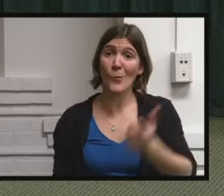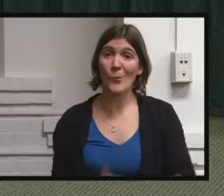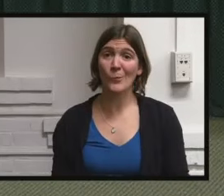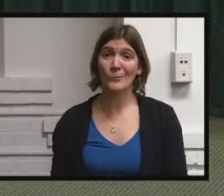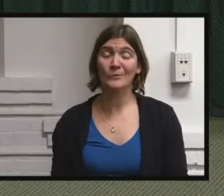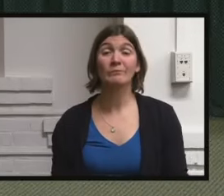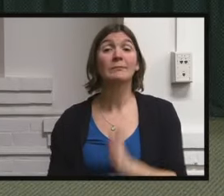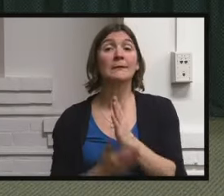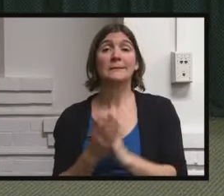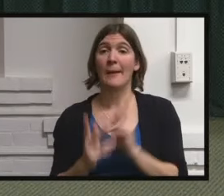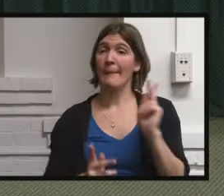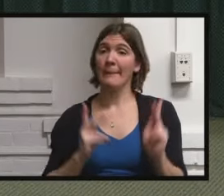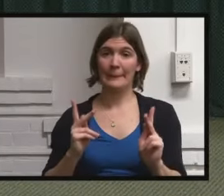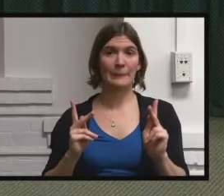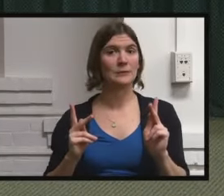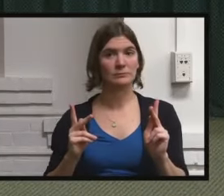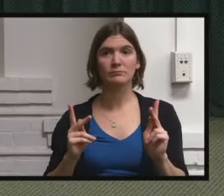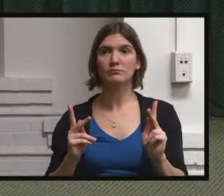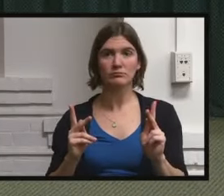There are people